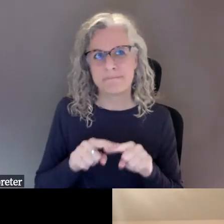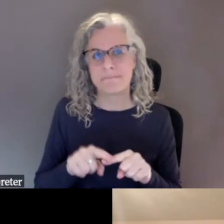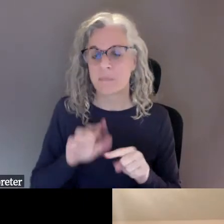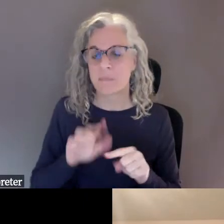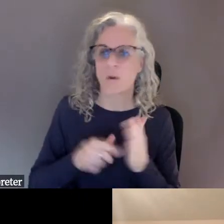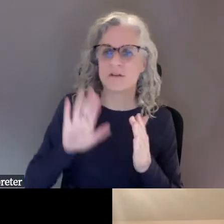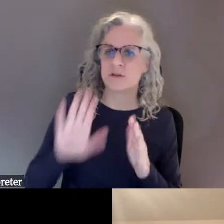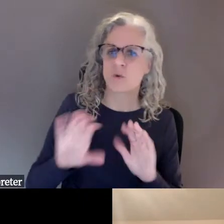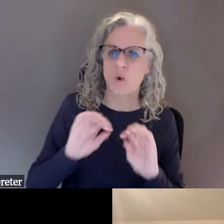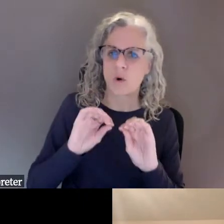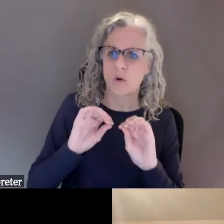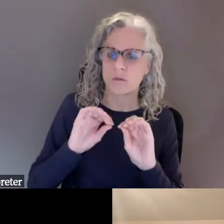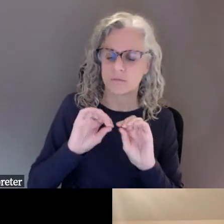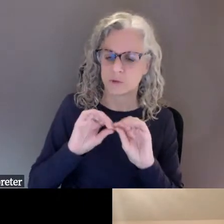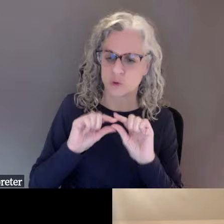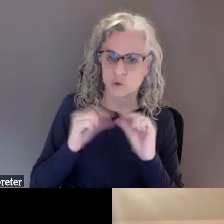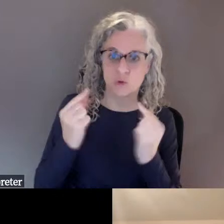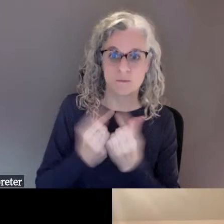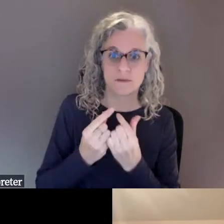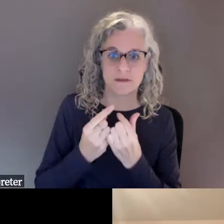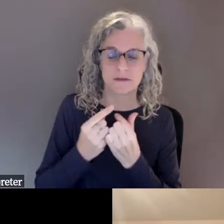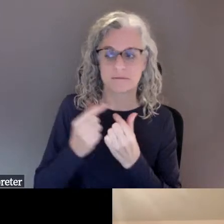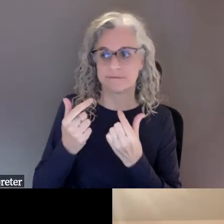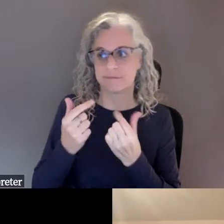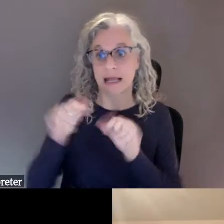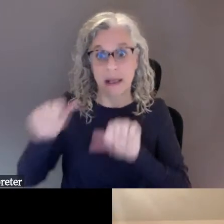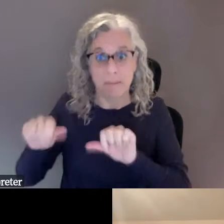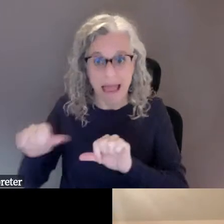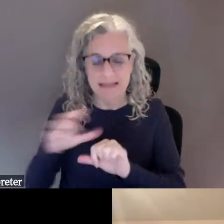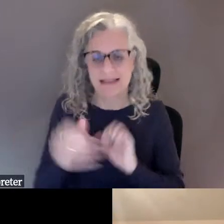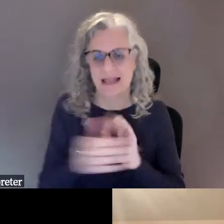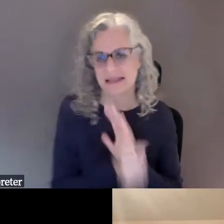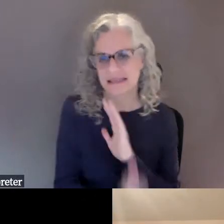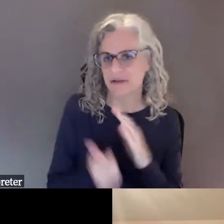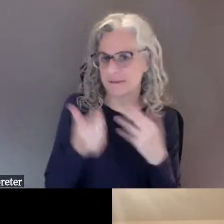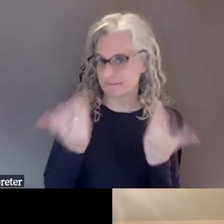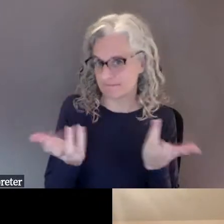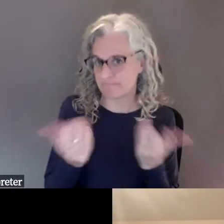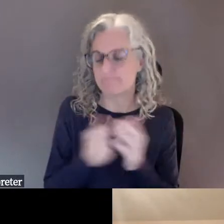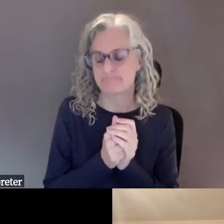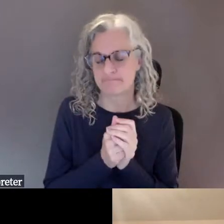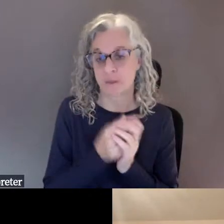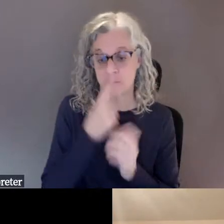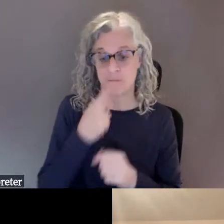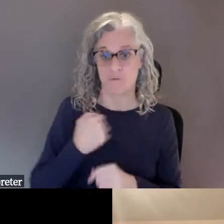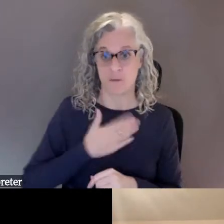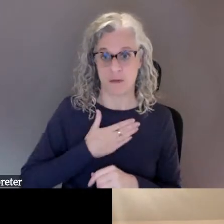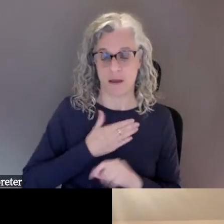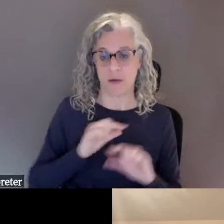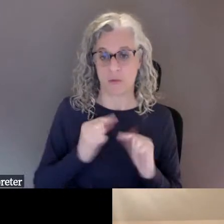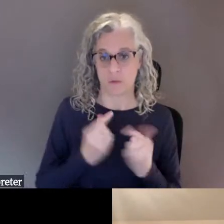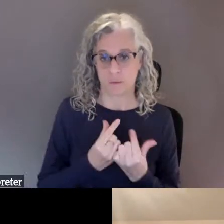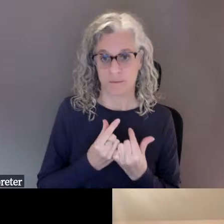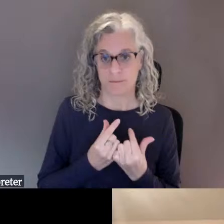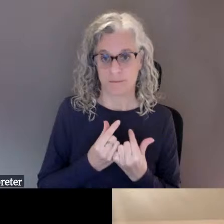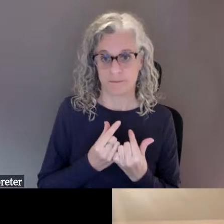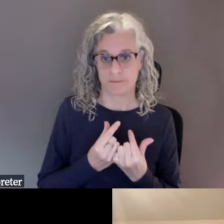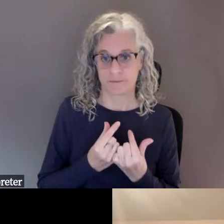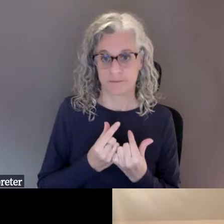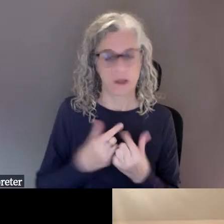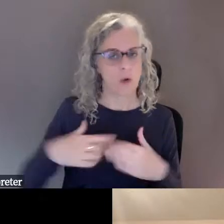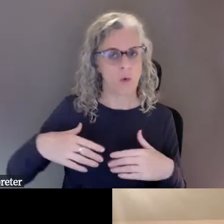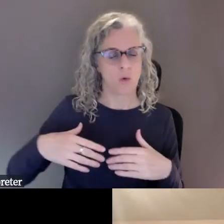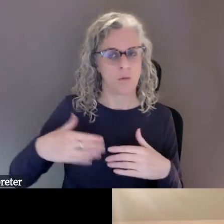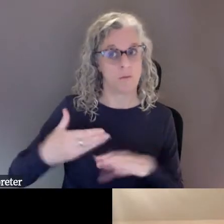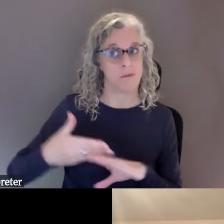organizing group's capacity and what are your skills. And so for us, before we had filed our lawsuit,